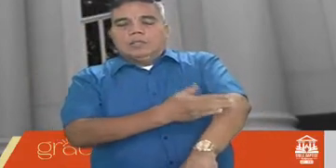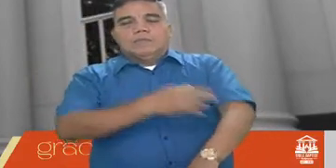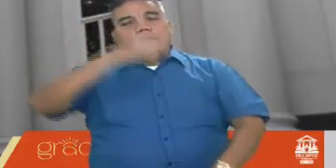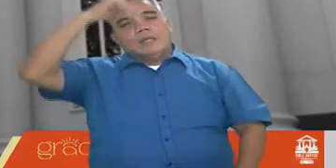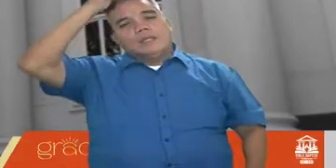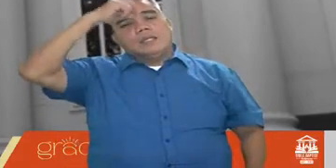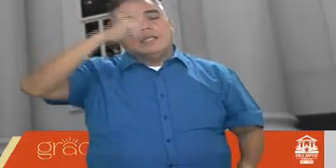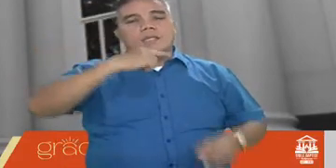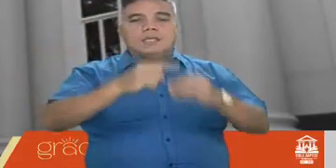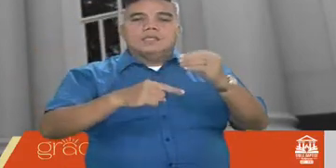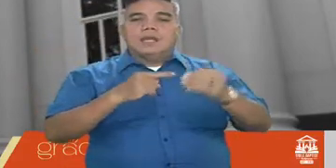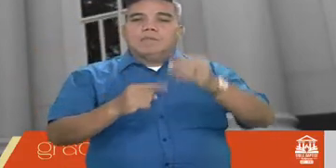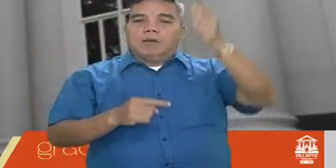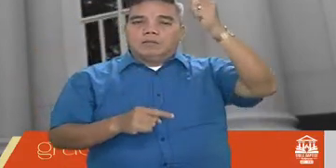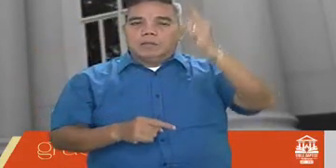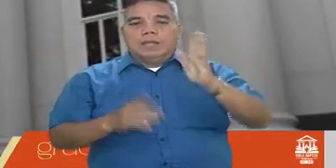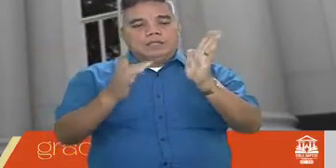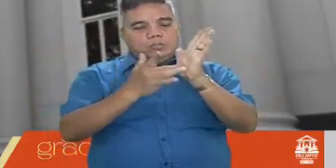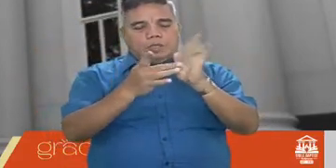kahibalo, mahitungo ni Kristo.